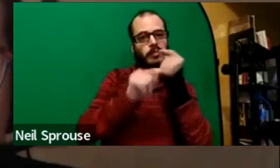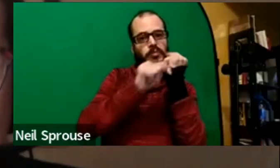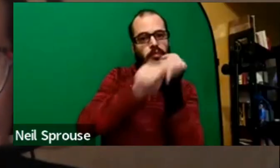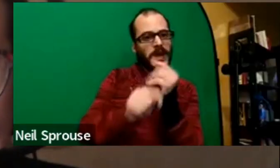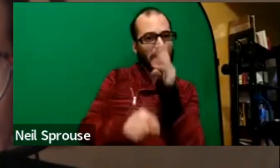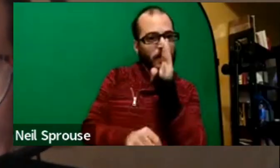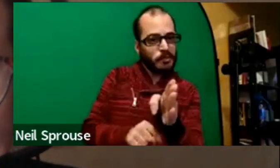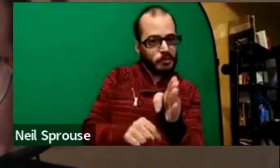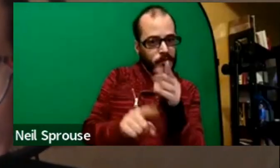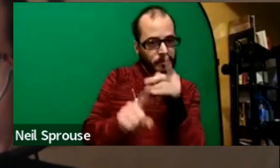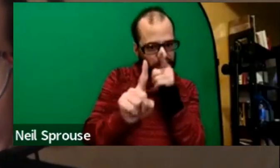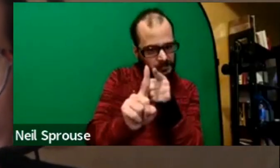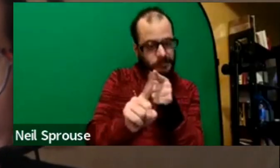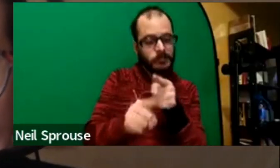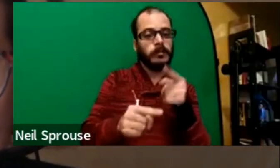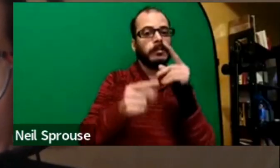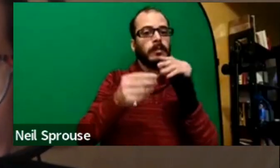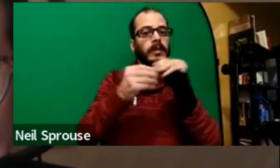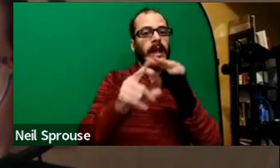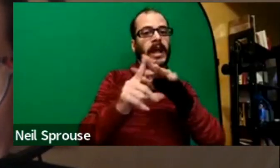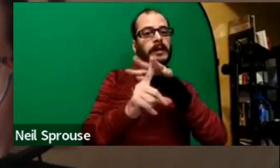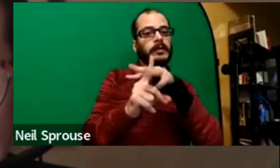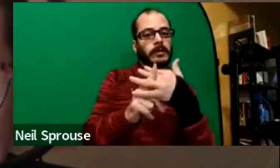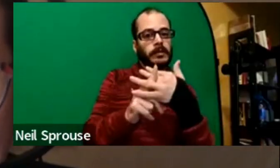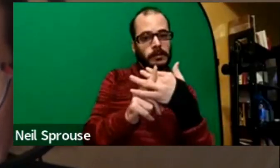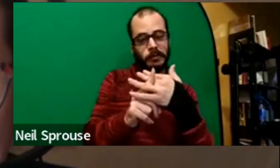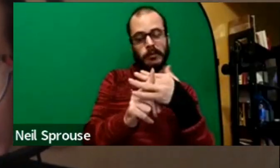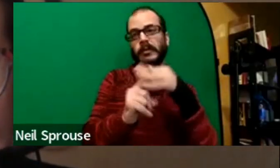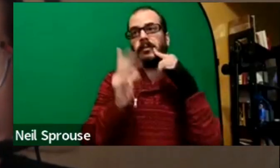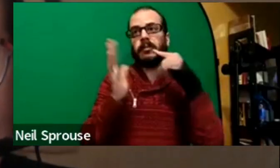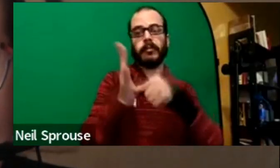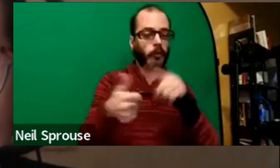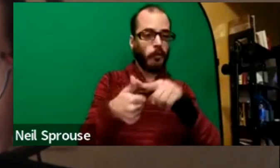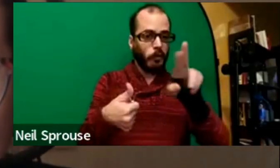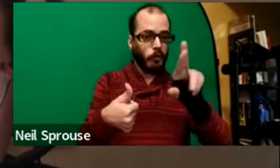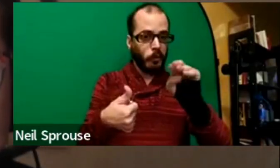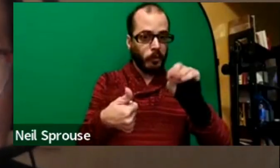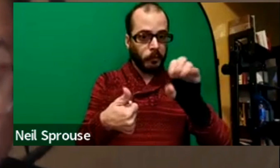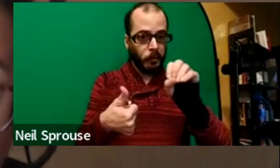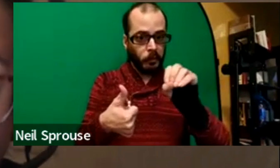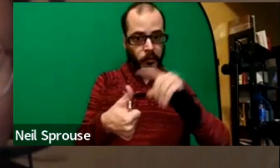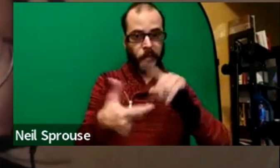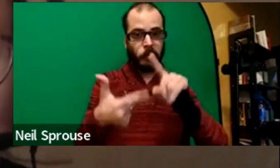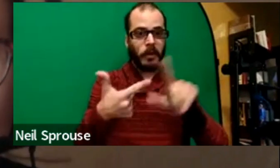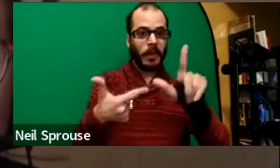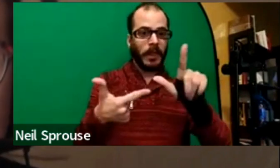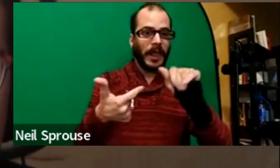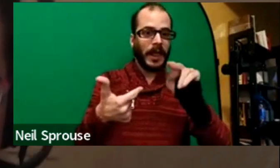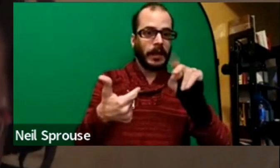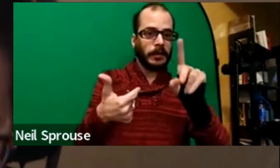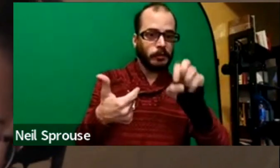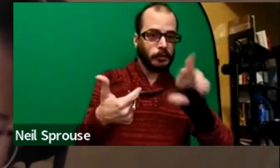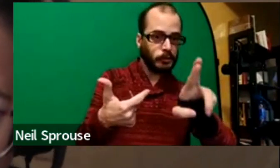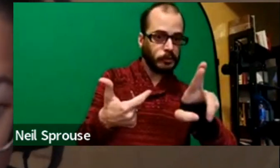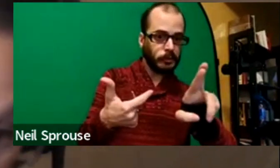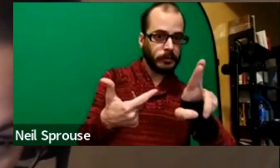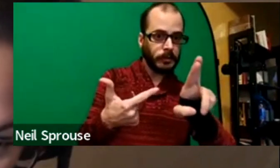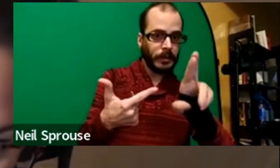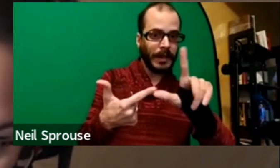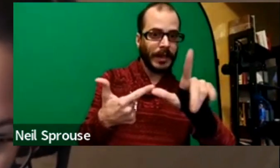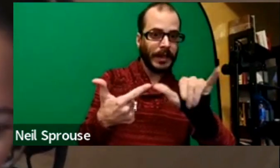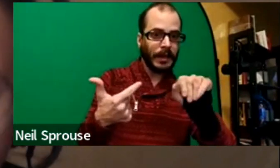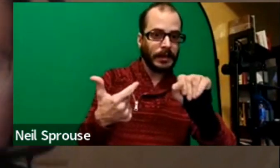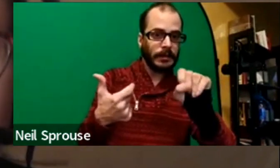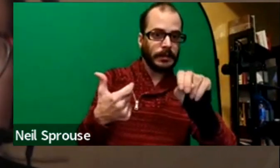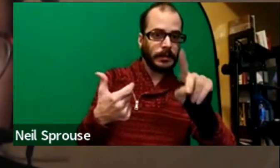Hi, so here's my question, and it's related to the character itself and when they are traditionally straight